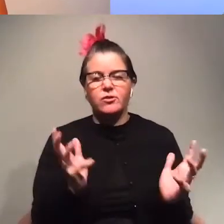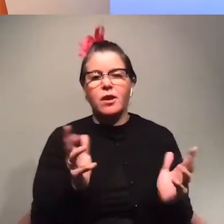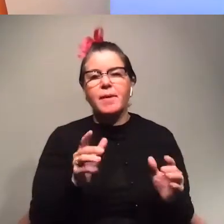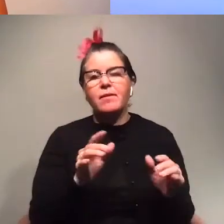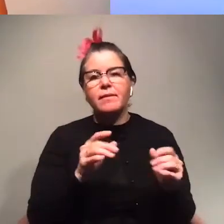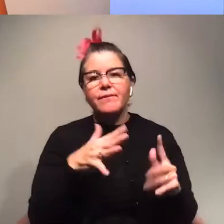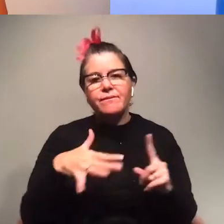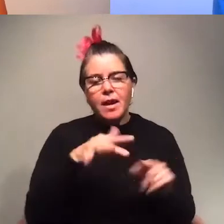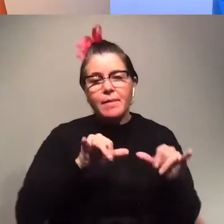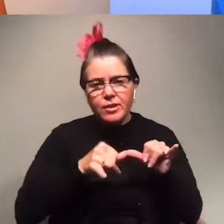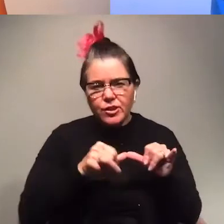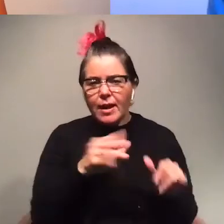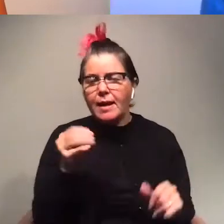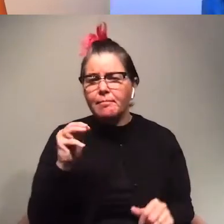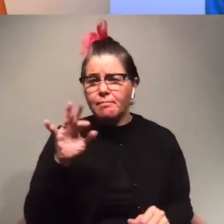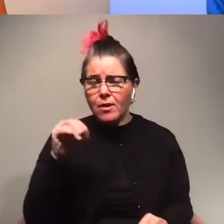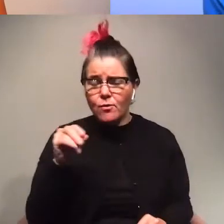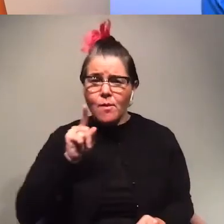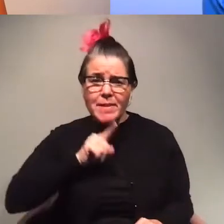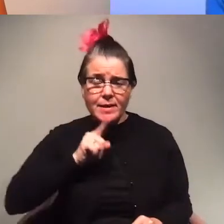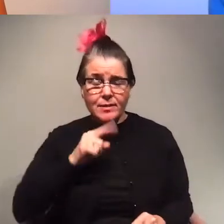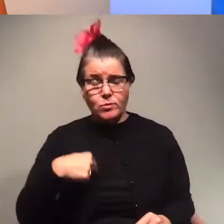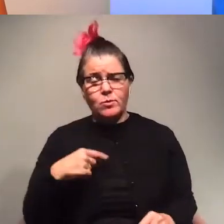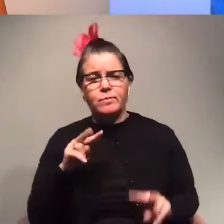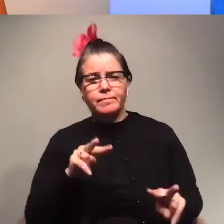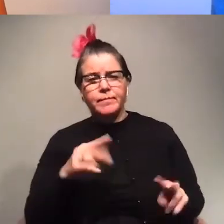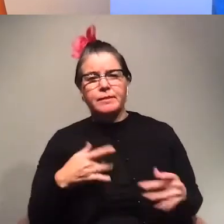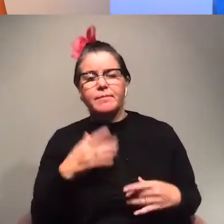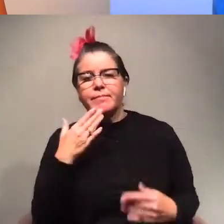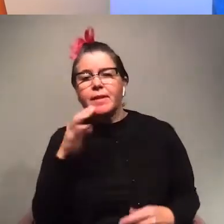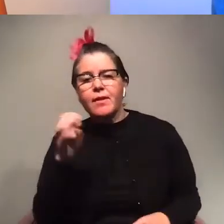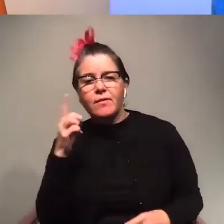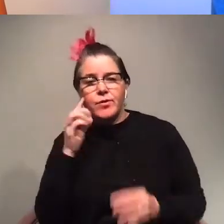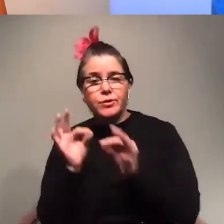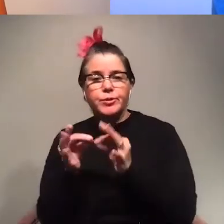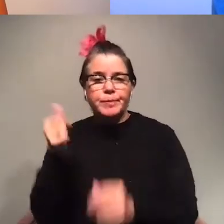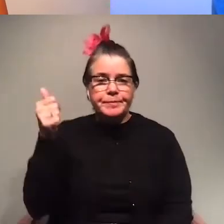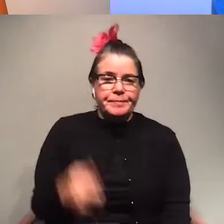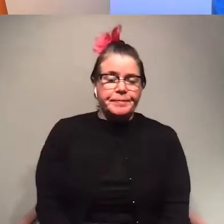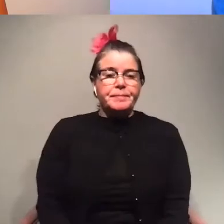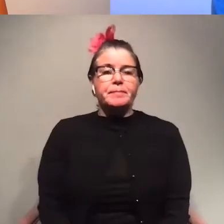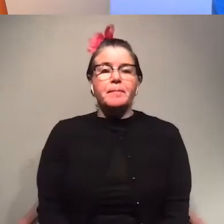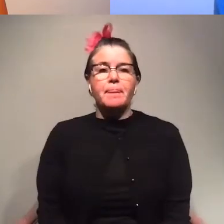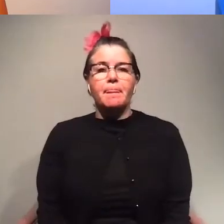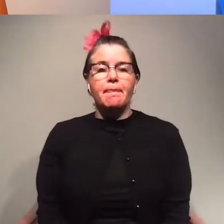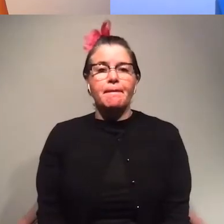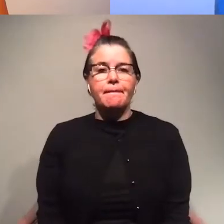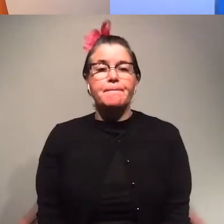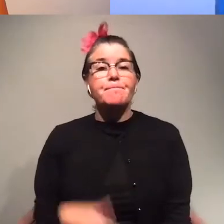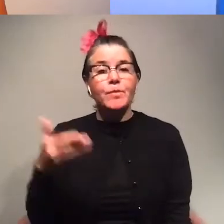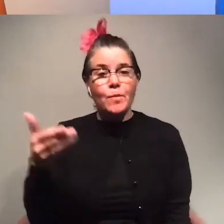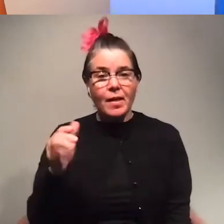and microplastics. So I'm pretty excited. And thanks again, Erin, for being on today to translate for us. Yeah, welcome,